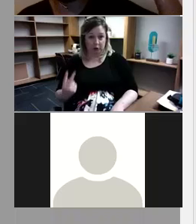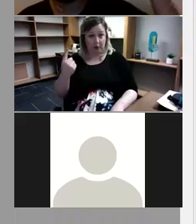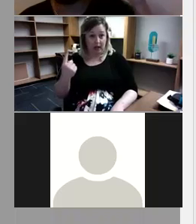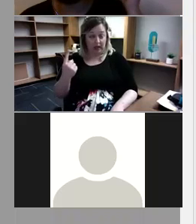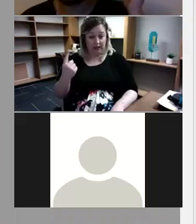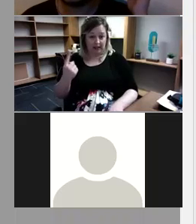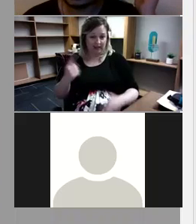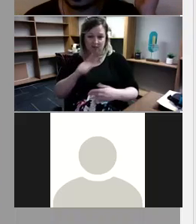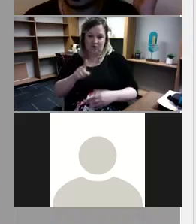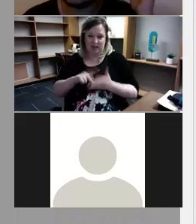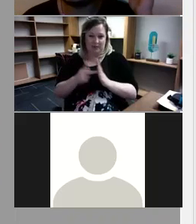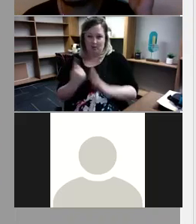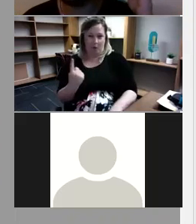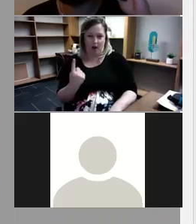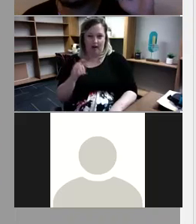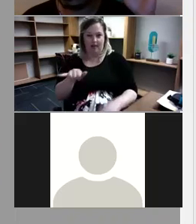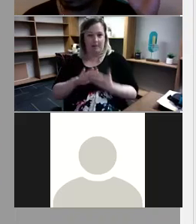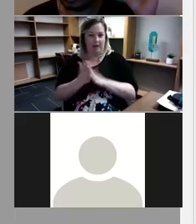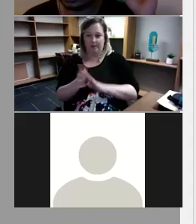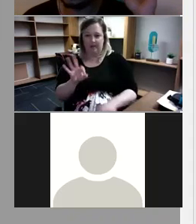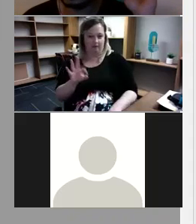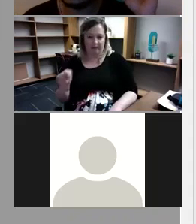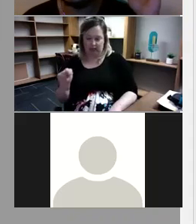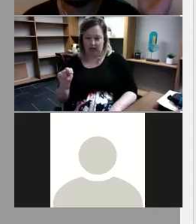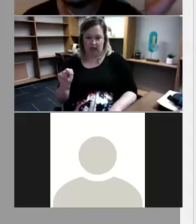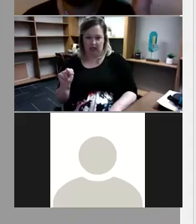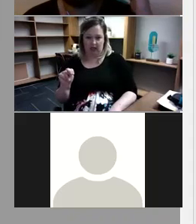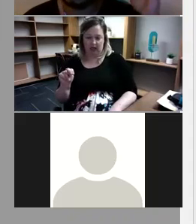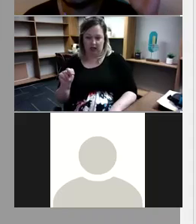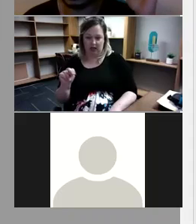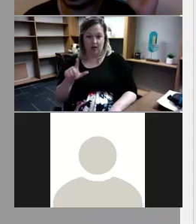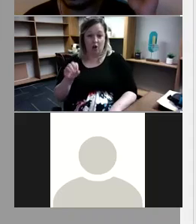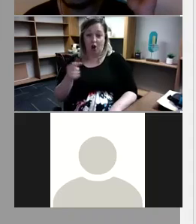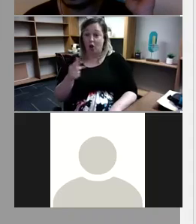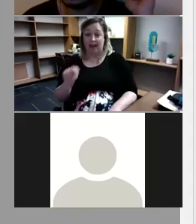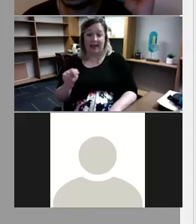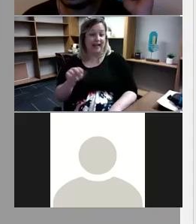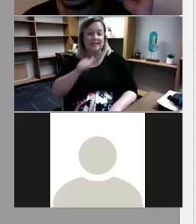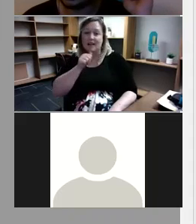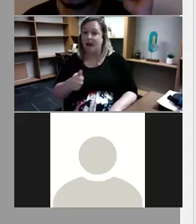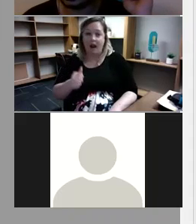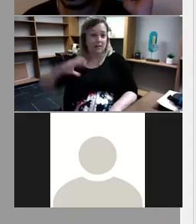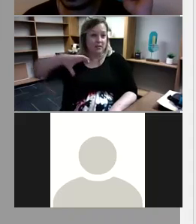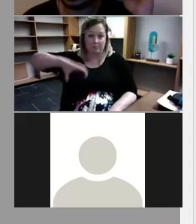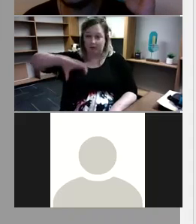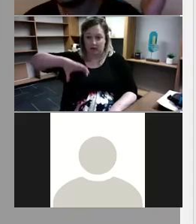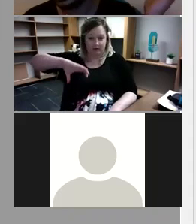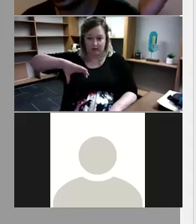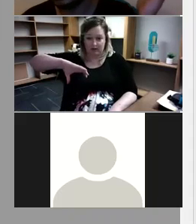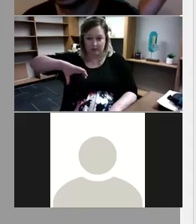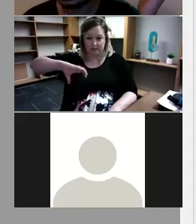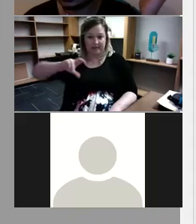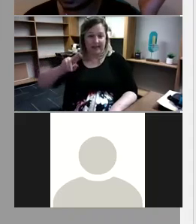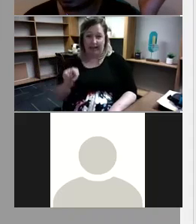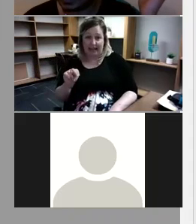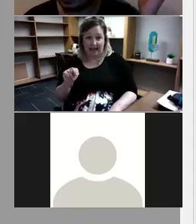this becomes f of n. So log n is not equivalent to, again, big omega of n raised to the power of epsilon. So